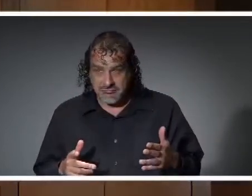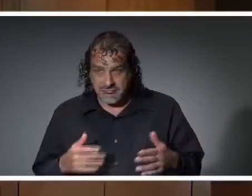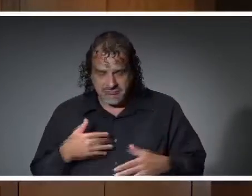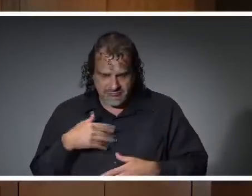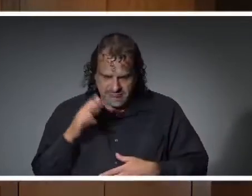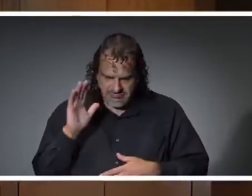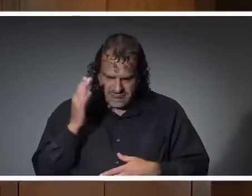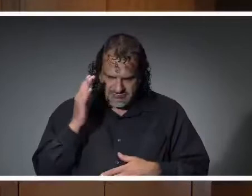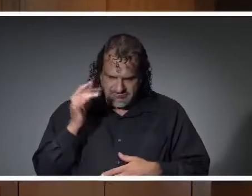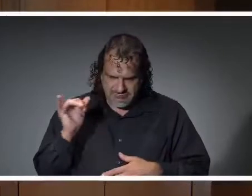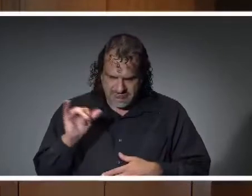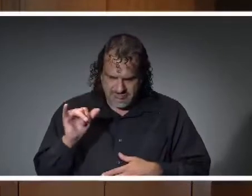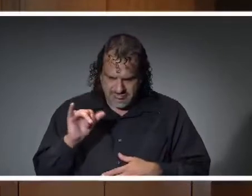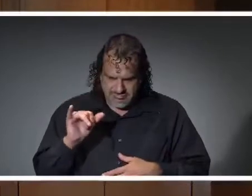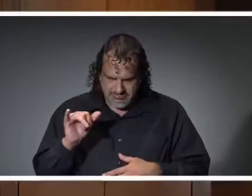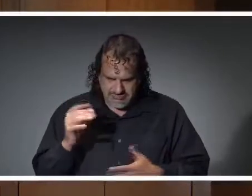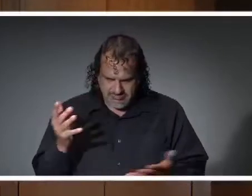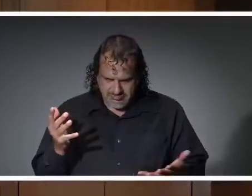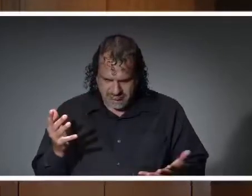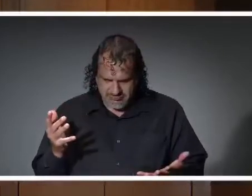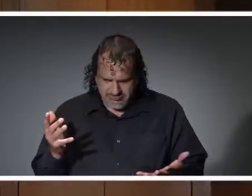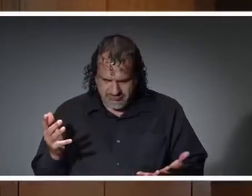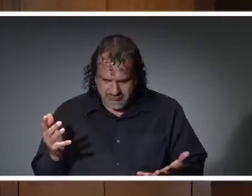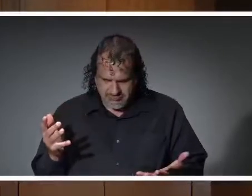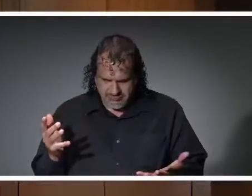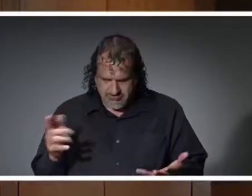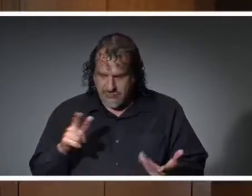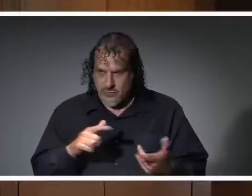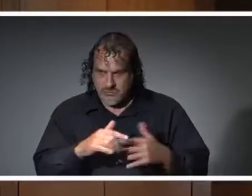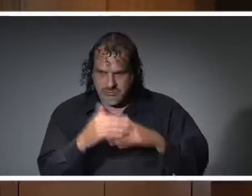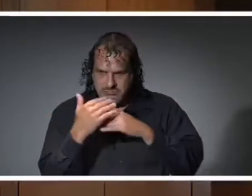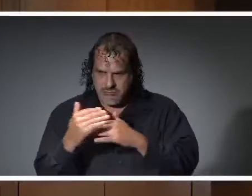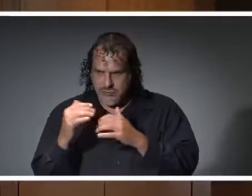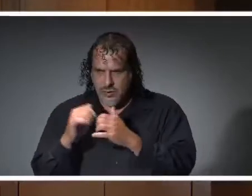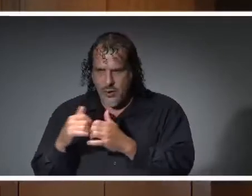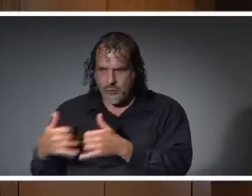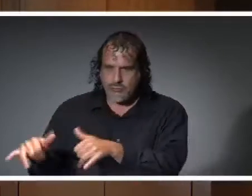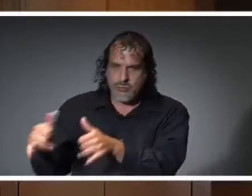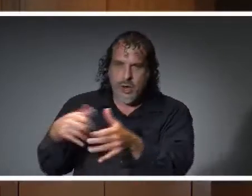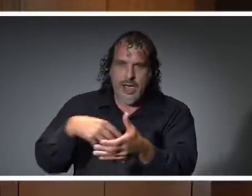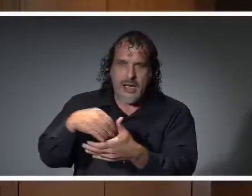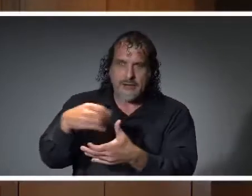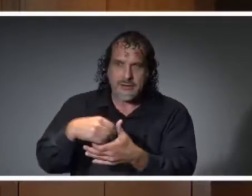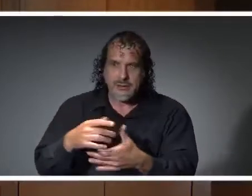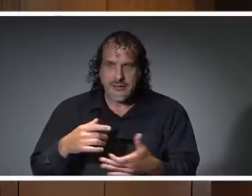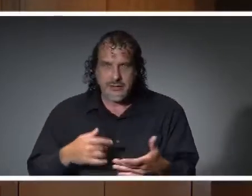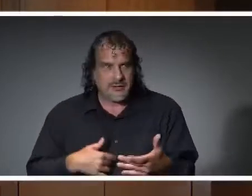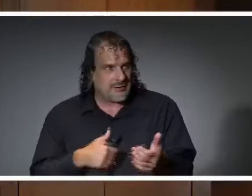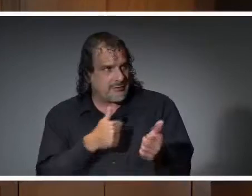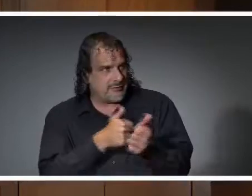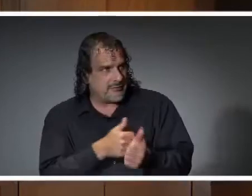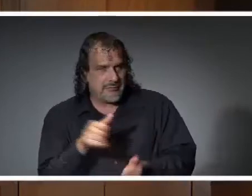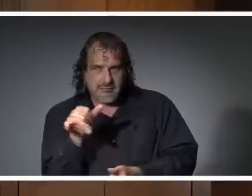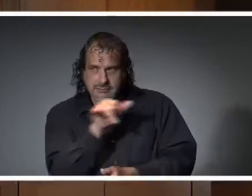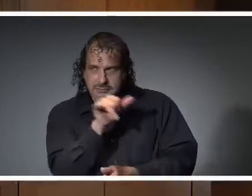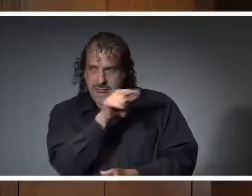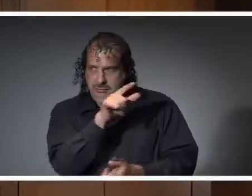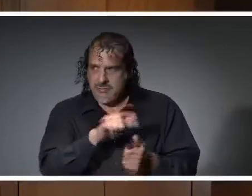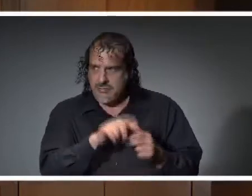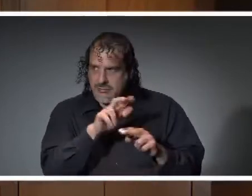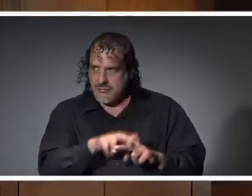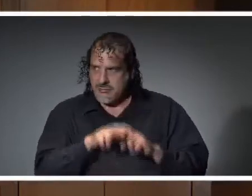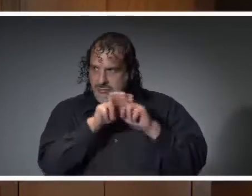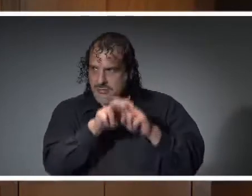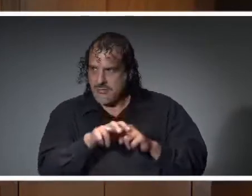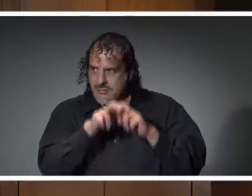as though even a social gathering, why have those restrictions on a social gathering where they might could follow those same measures that are being taken,